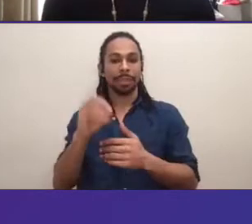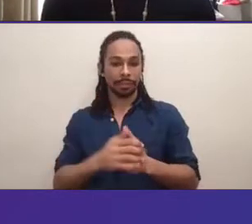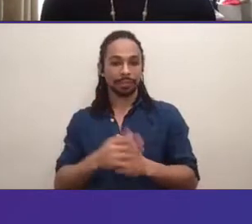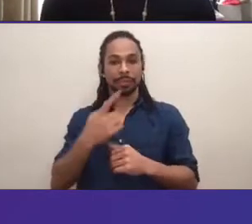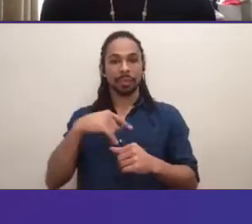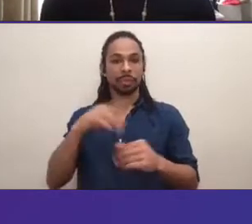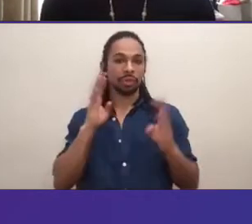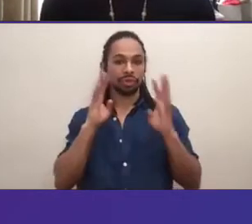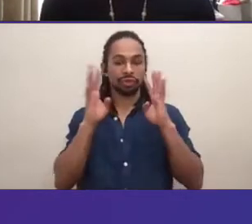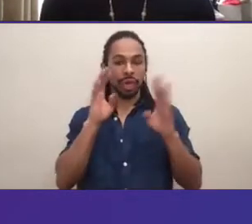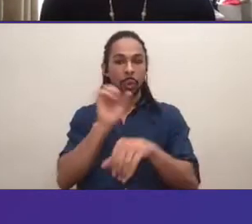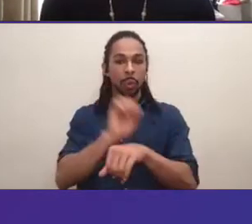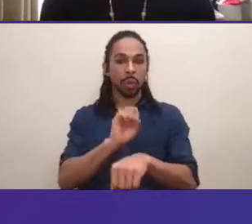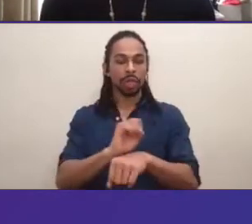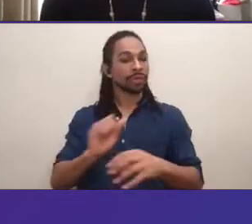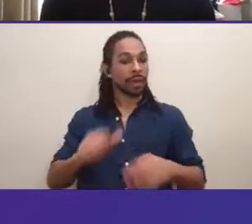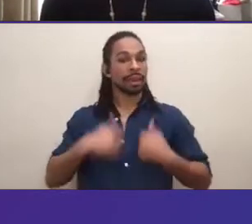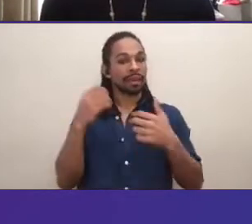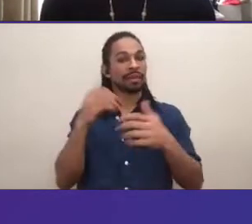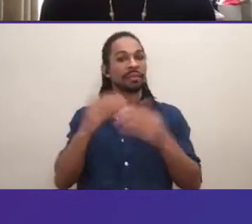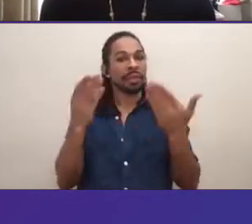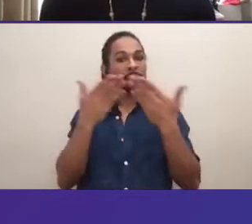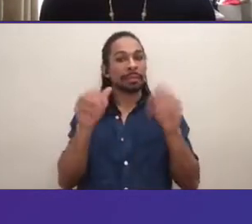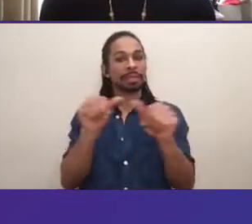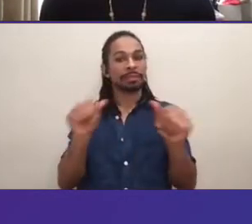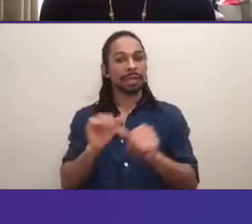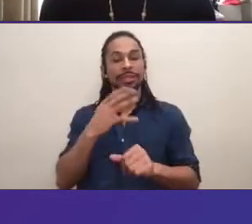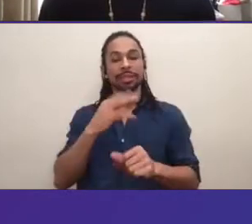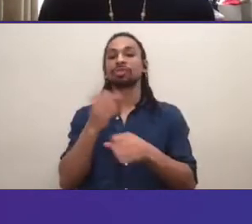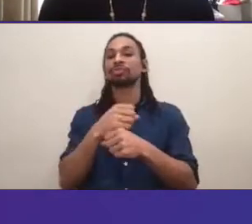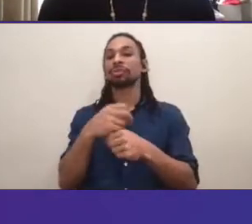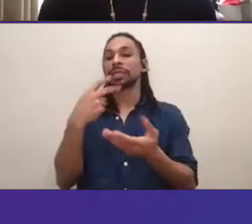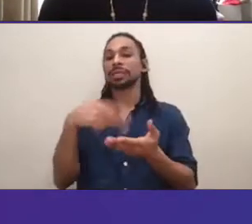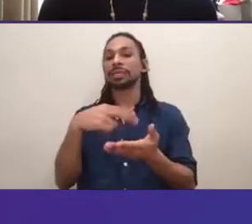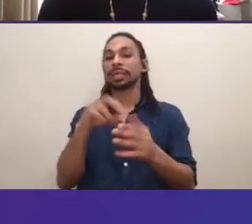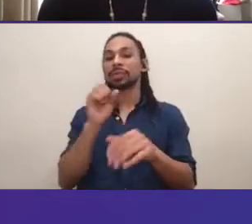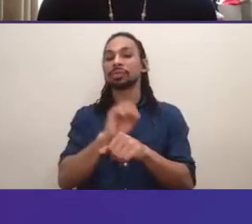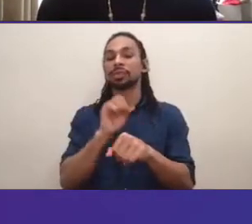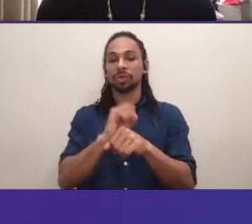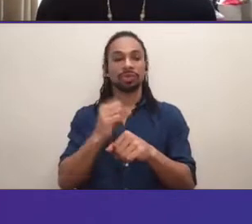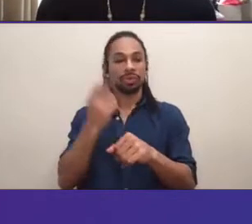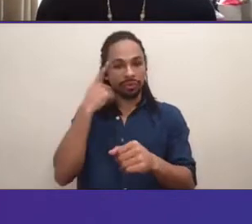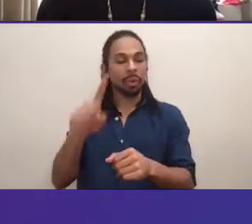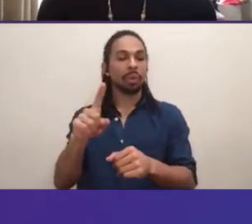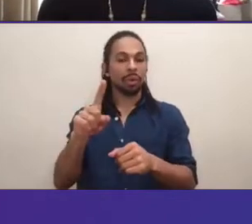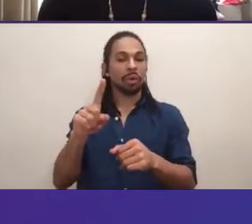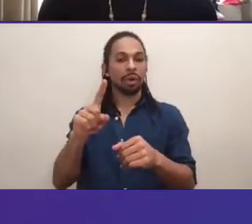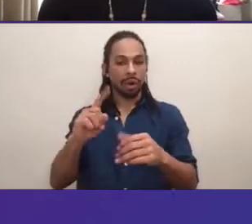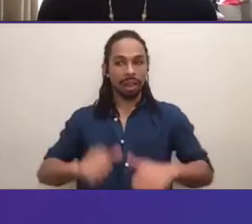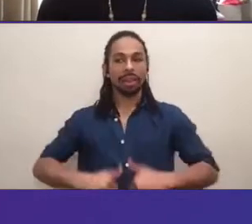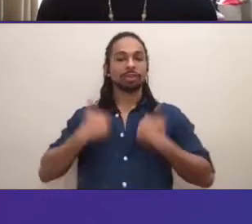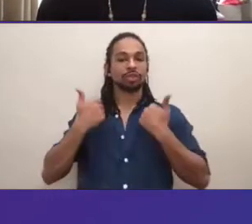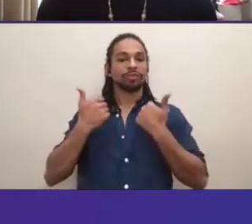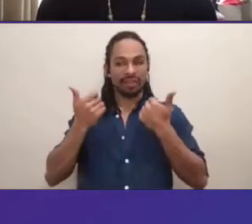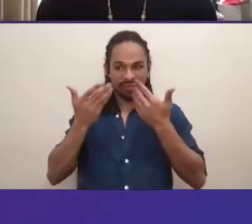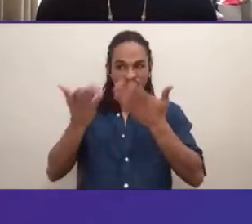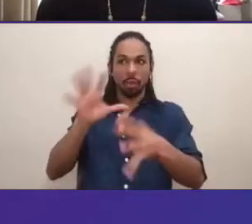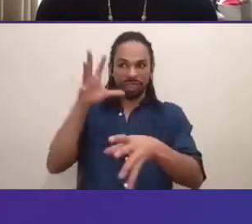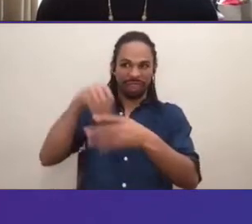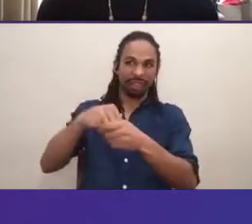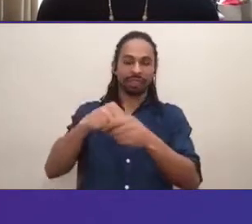works that live in the public space, and we create dance works to live in the public space, to